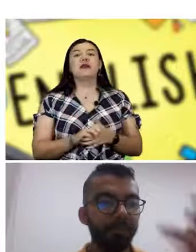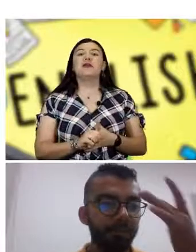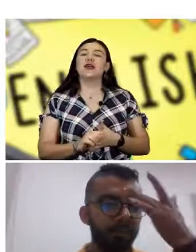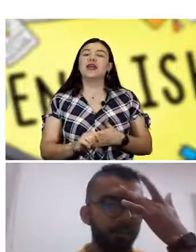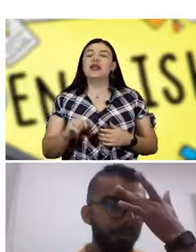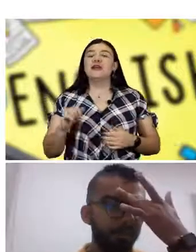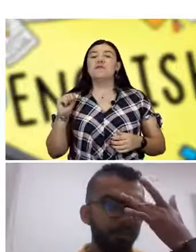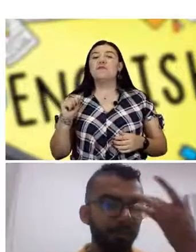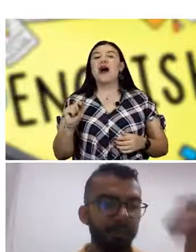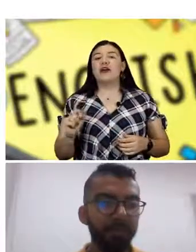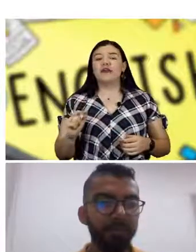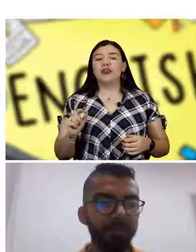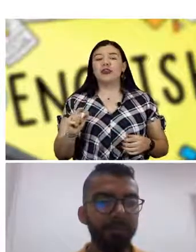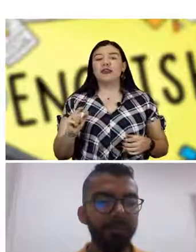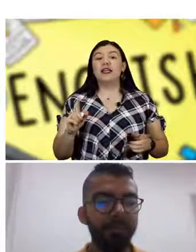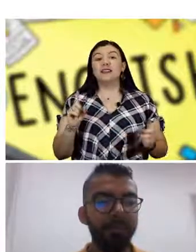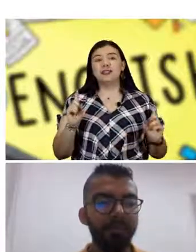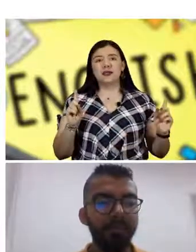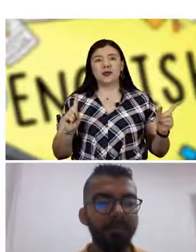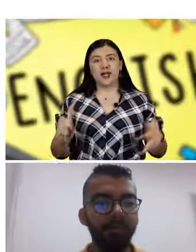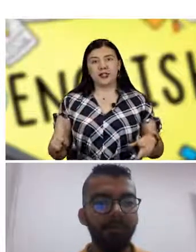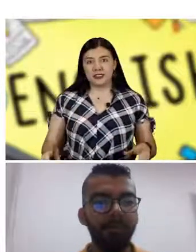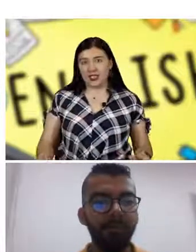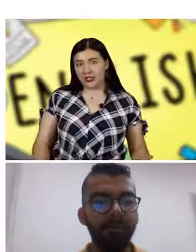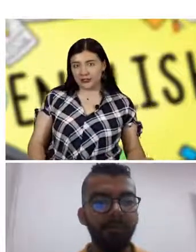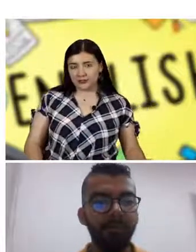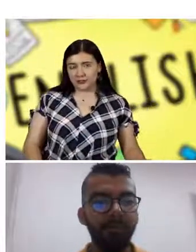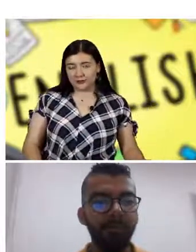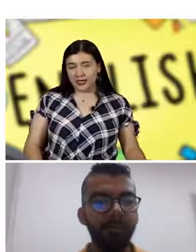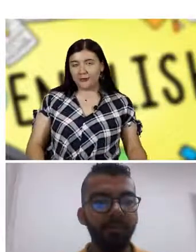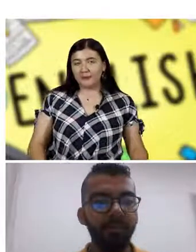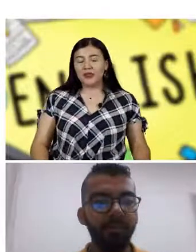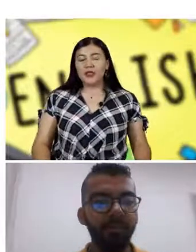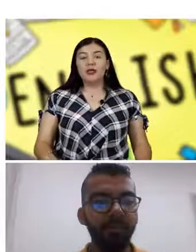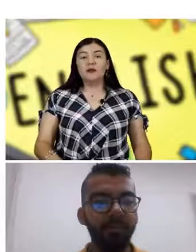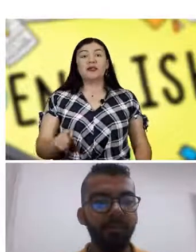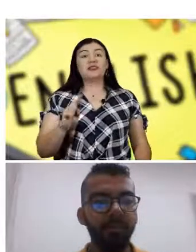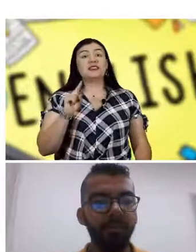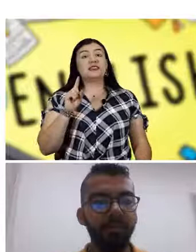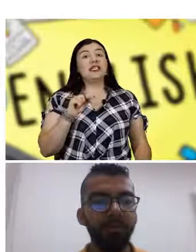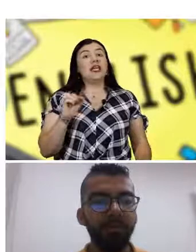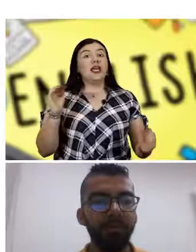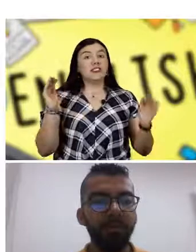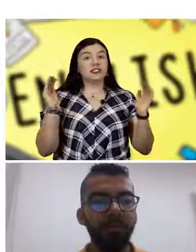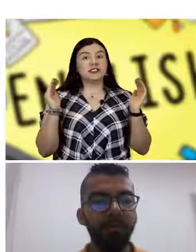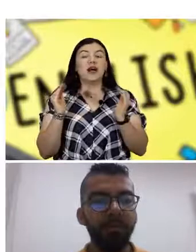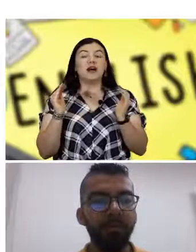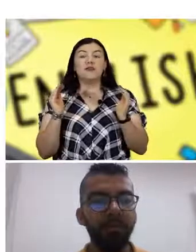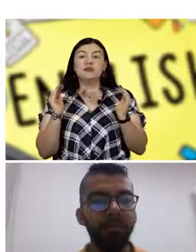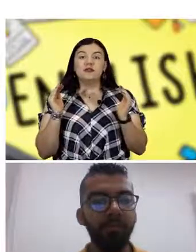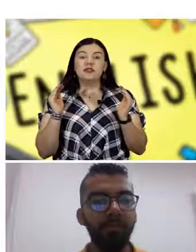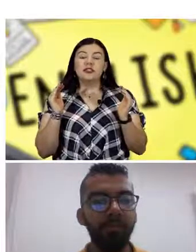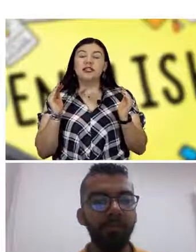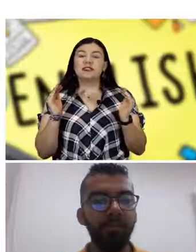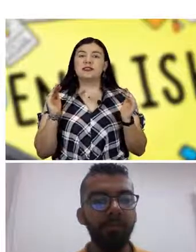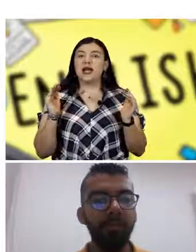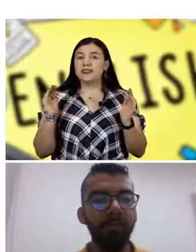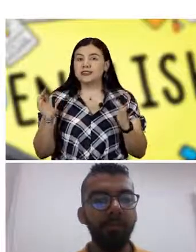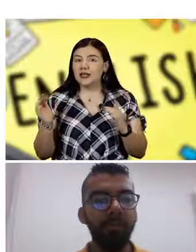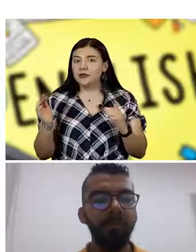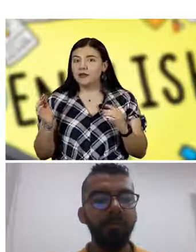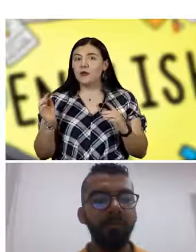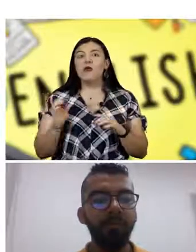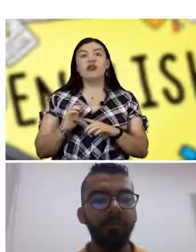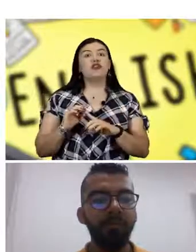very good memory. Mouth. Listen to the pronunciation, yeah? Because this TH sound is